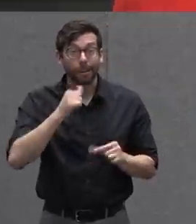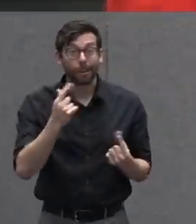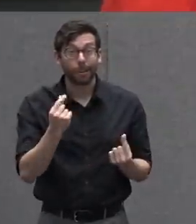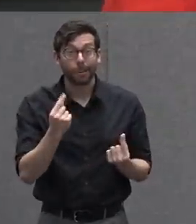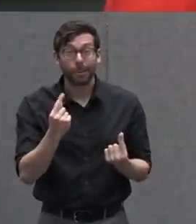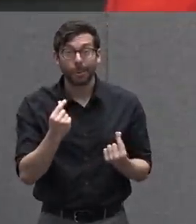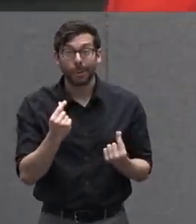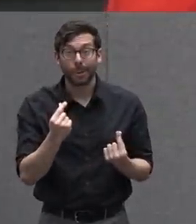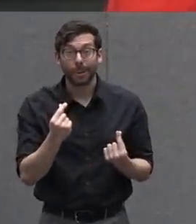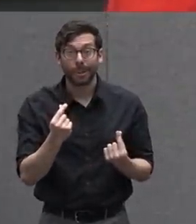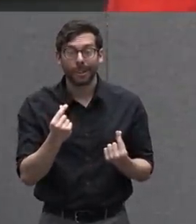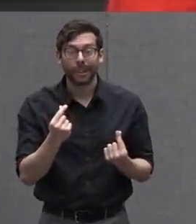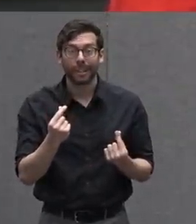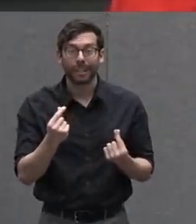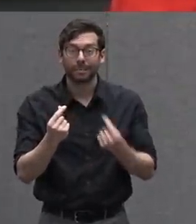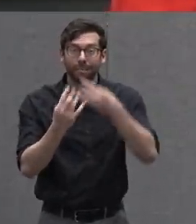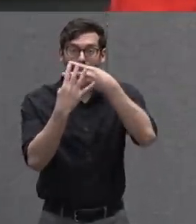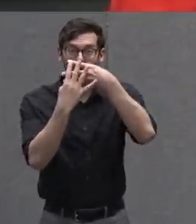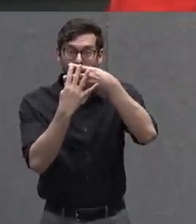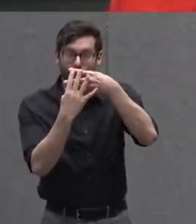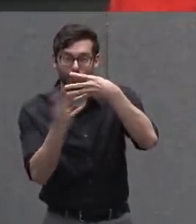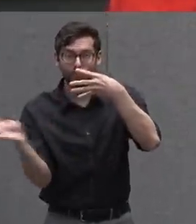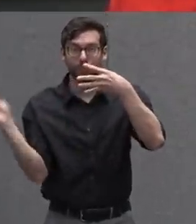She frees the bird.